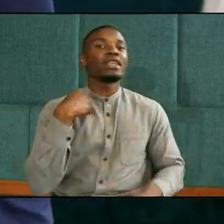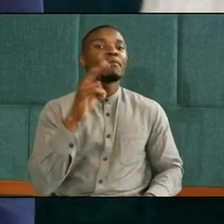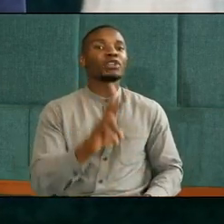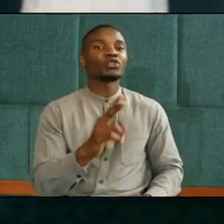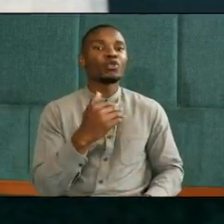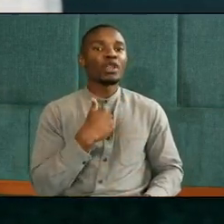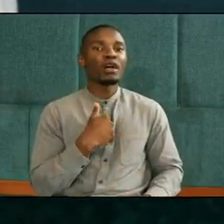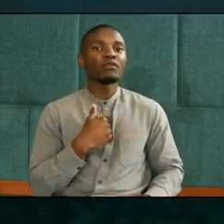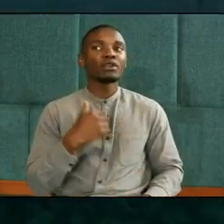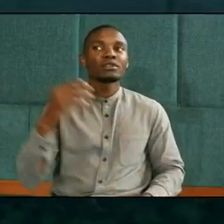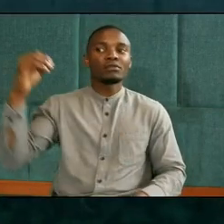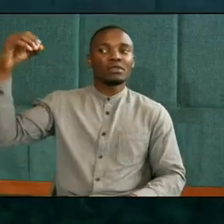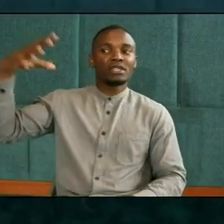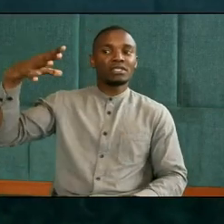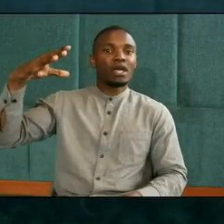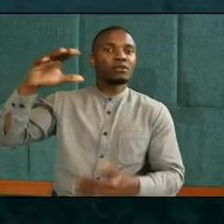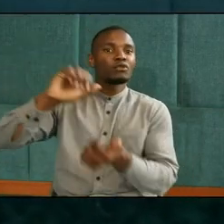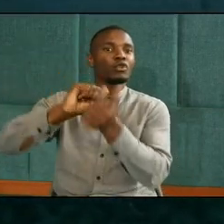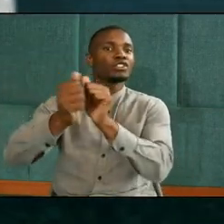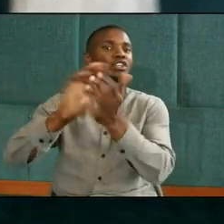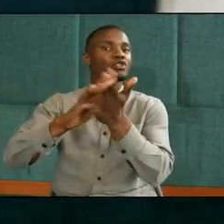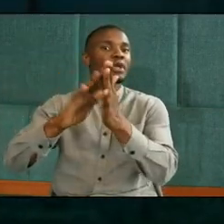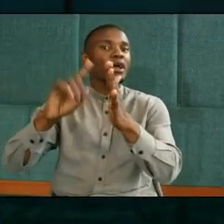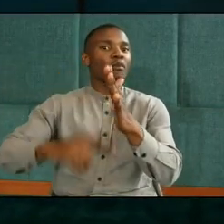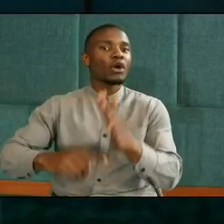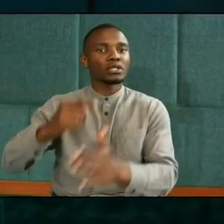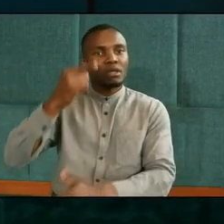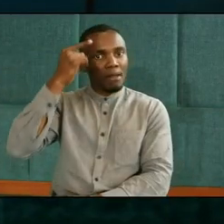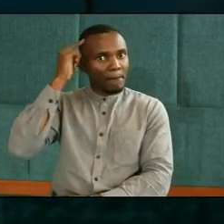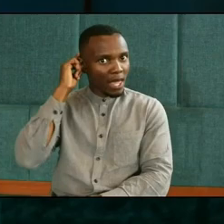sun became black.